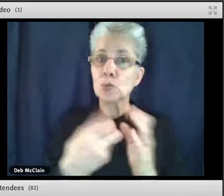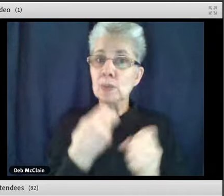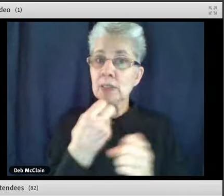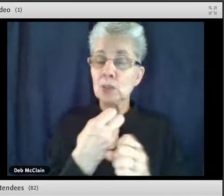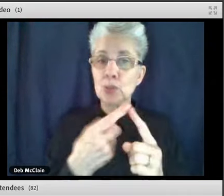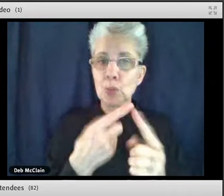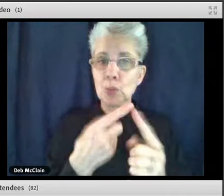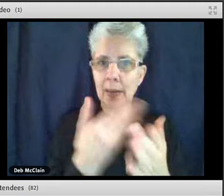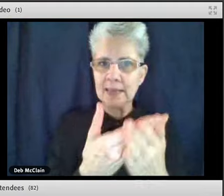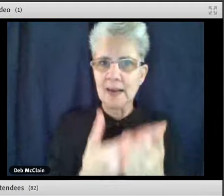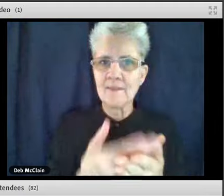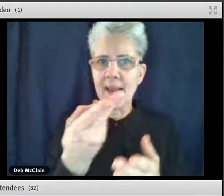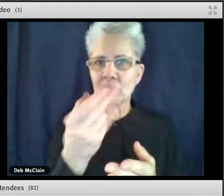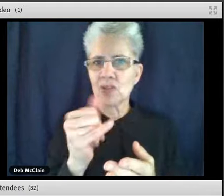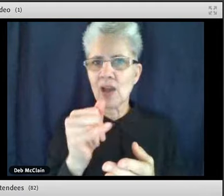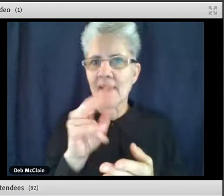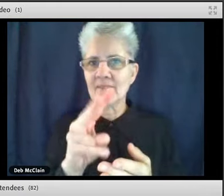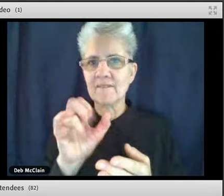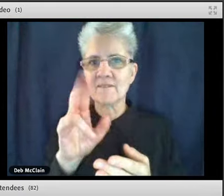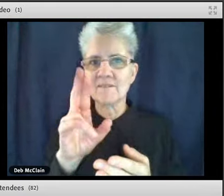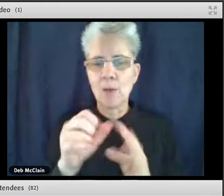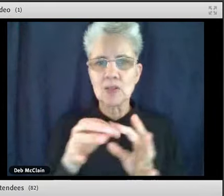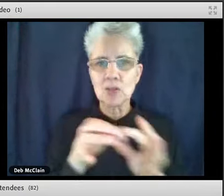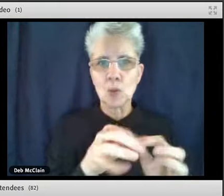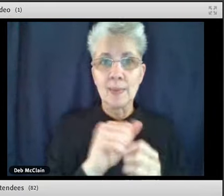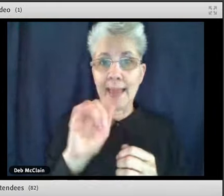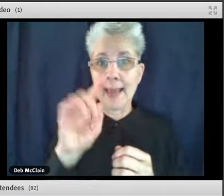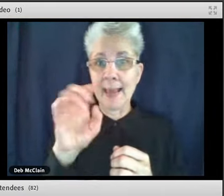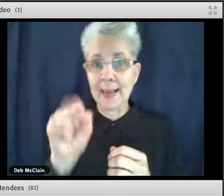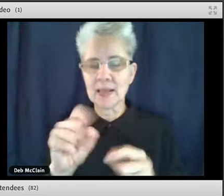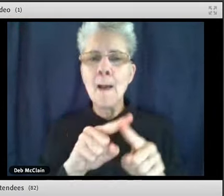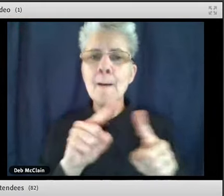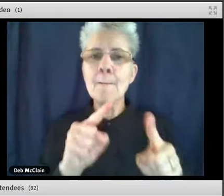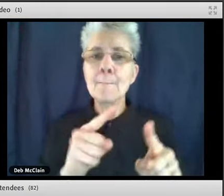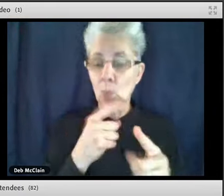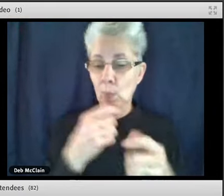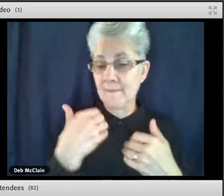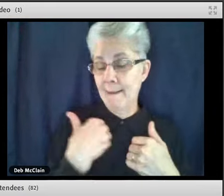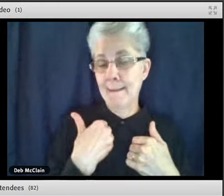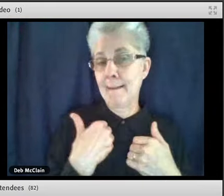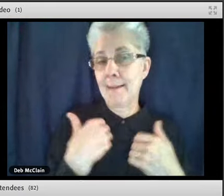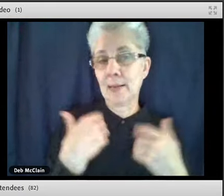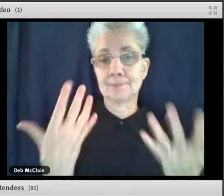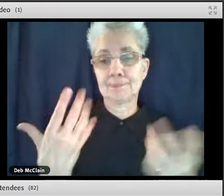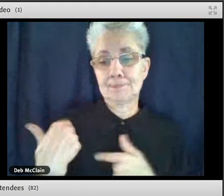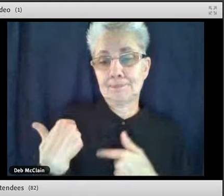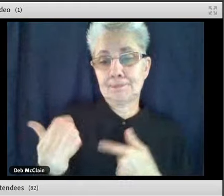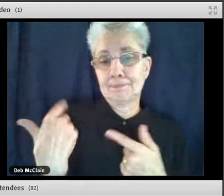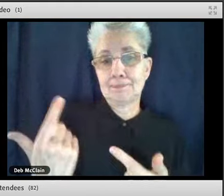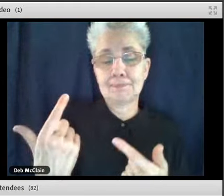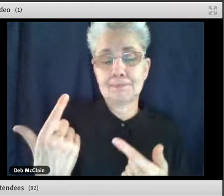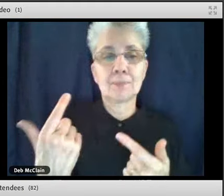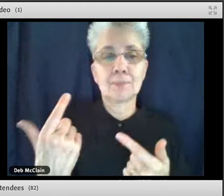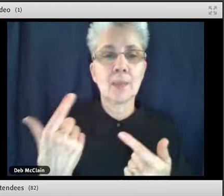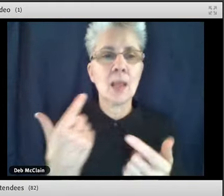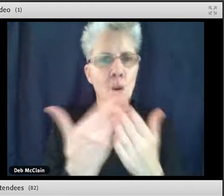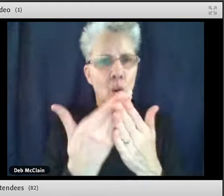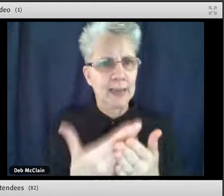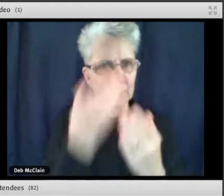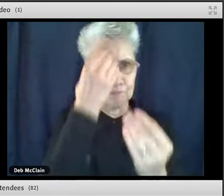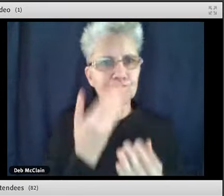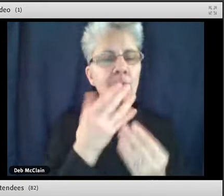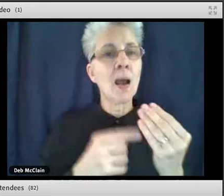The situation is improving in China. That control and isolation is paying off, and the number of cases, if you look at the numbers,